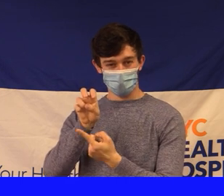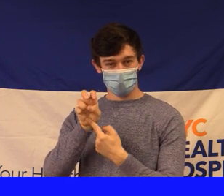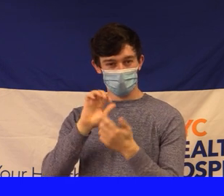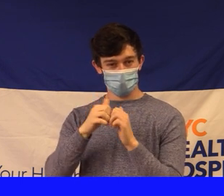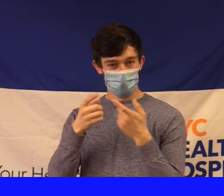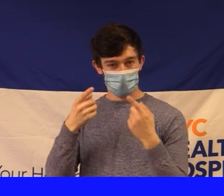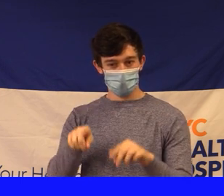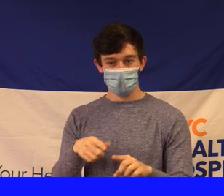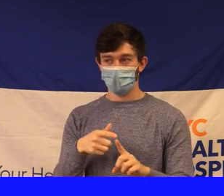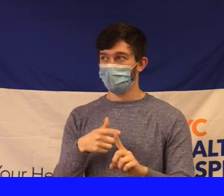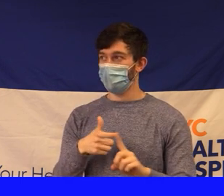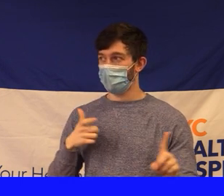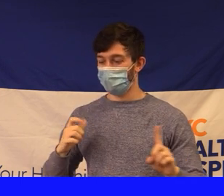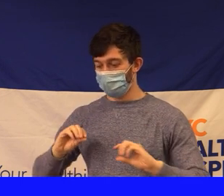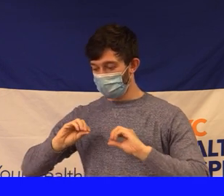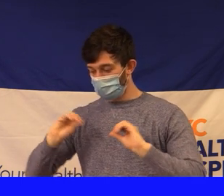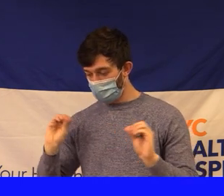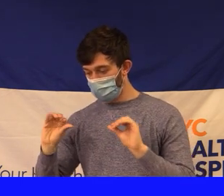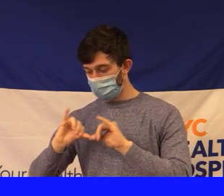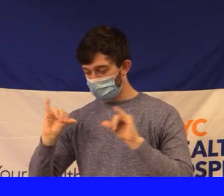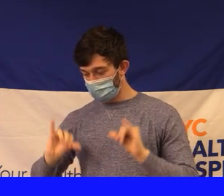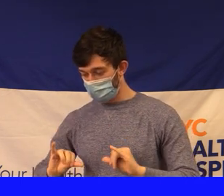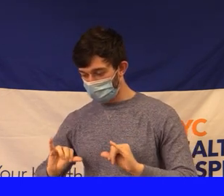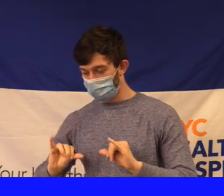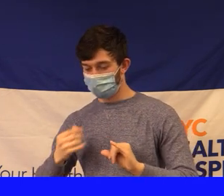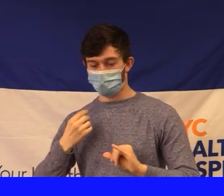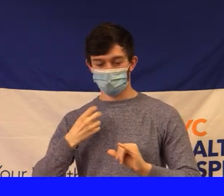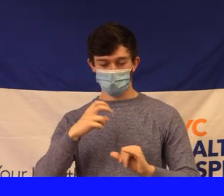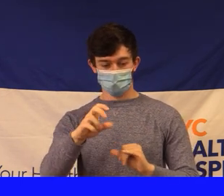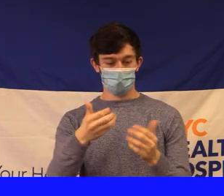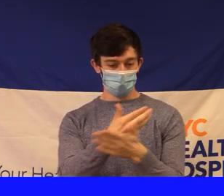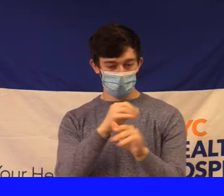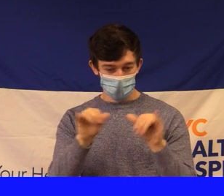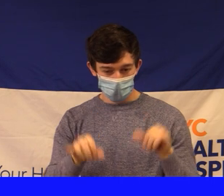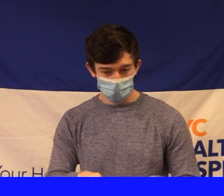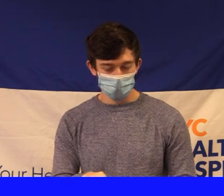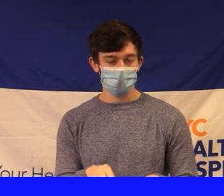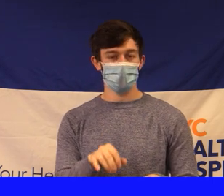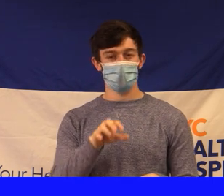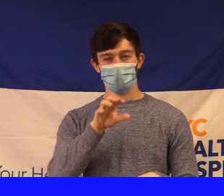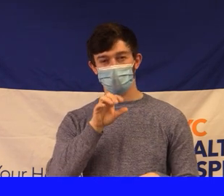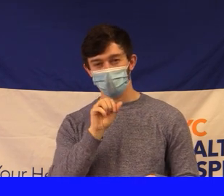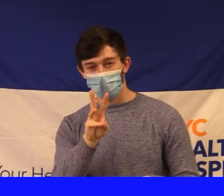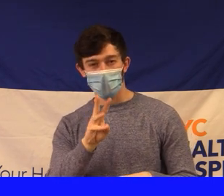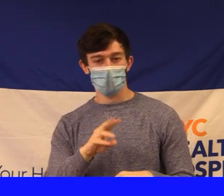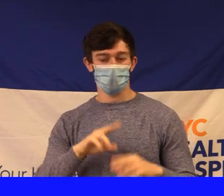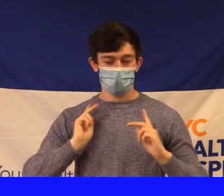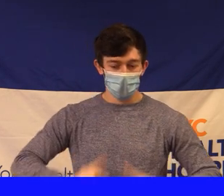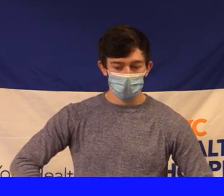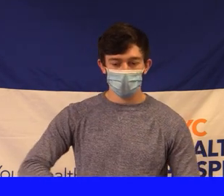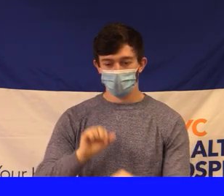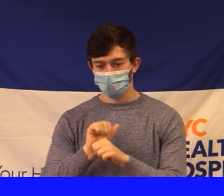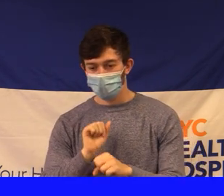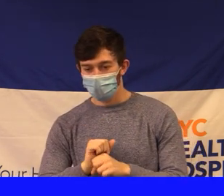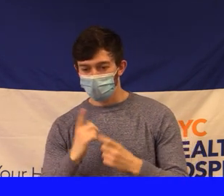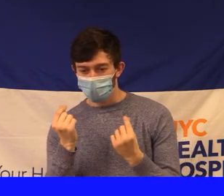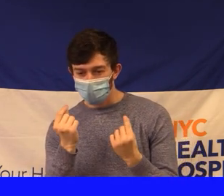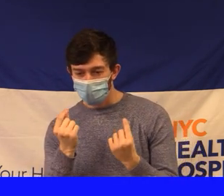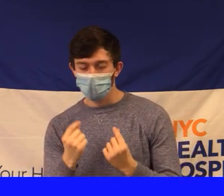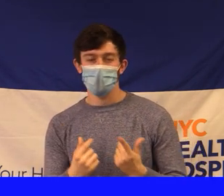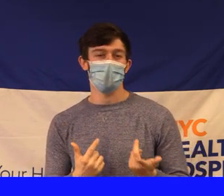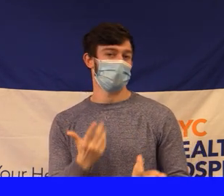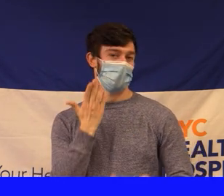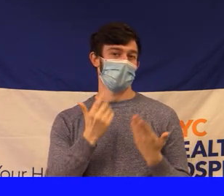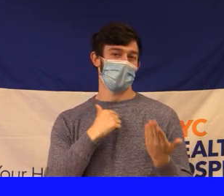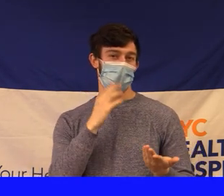old system to the new system in terms of software, physical work that's got to be done. Maybe I missed